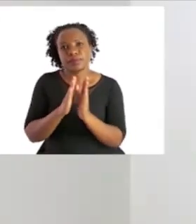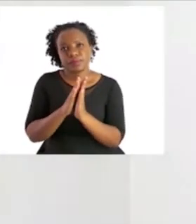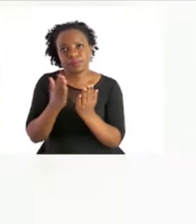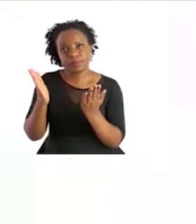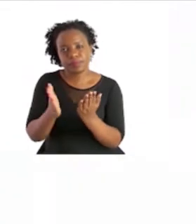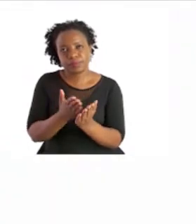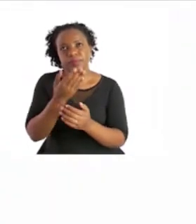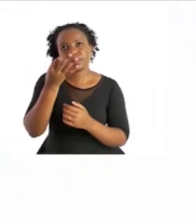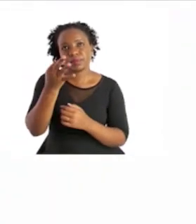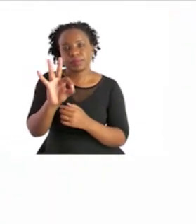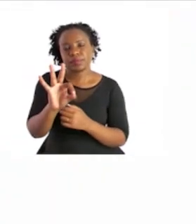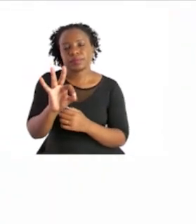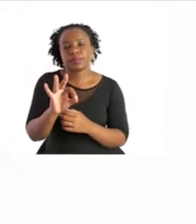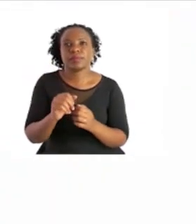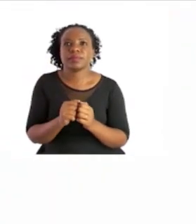9.